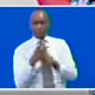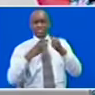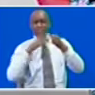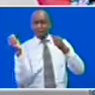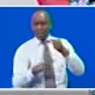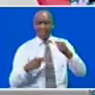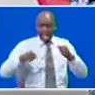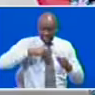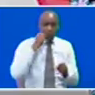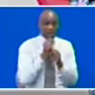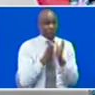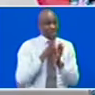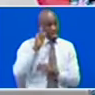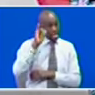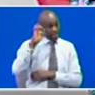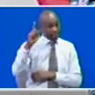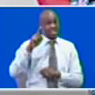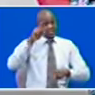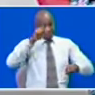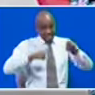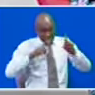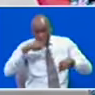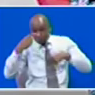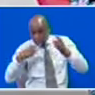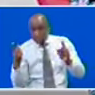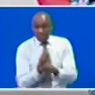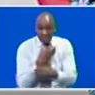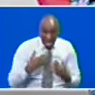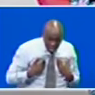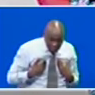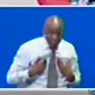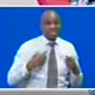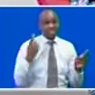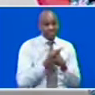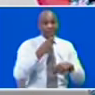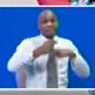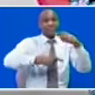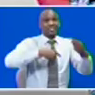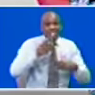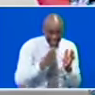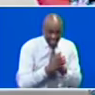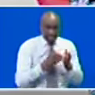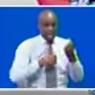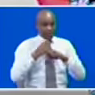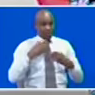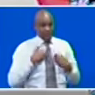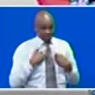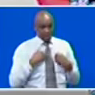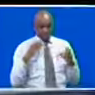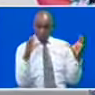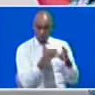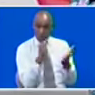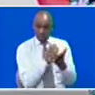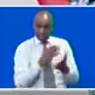we have been working at the IEBC, looking at the various processes, looking at the various procedures and actions that the Secretariat has